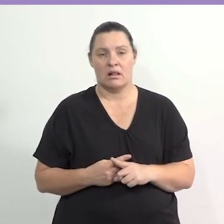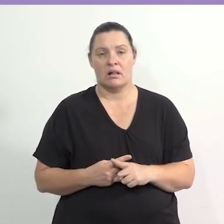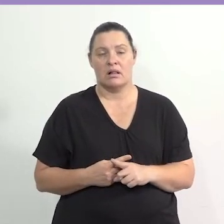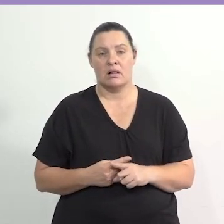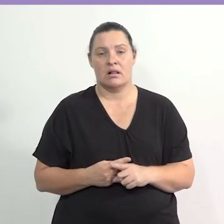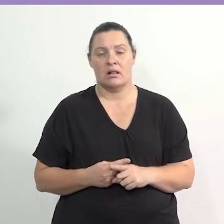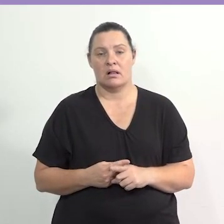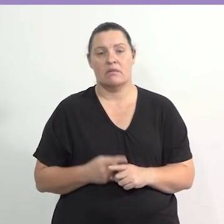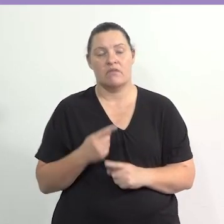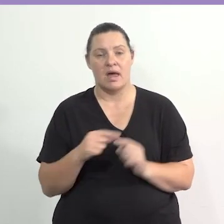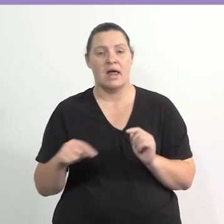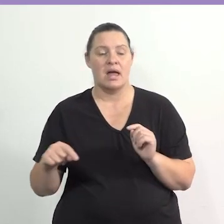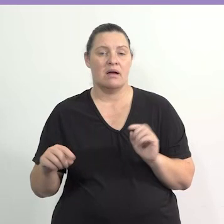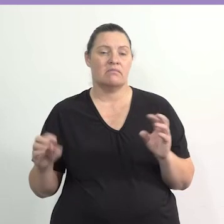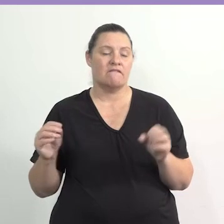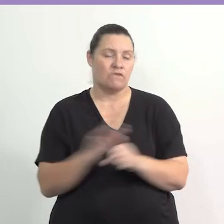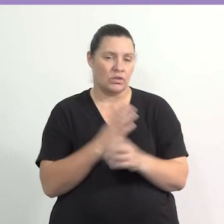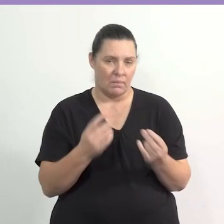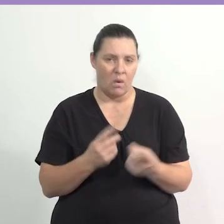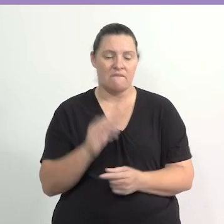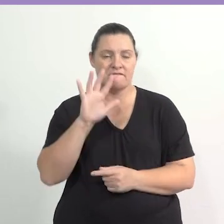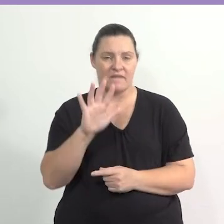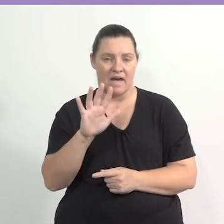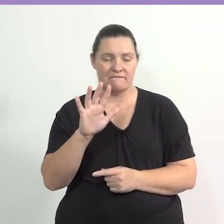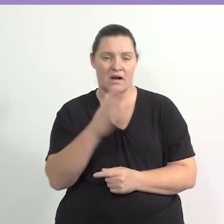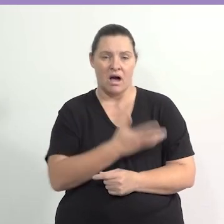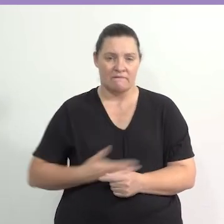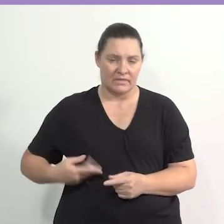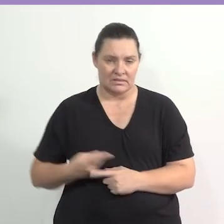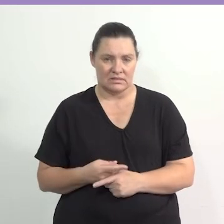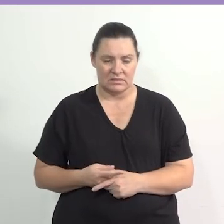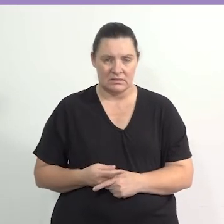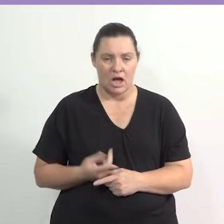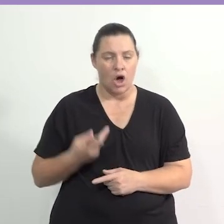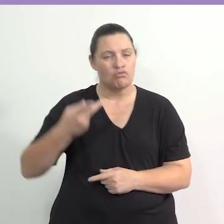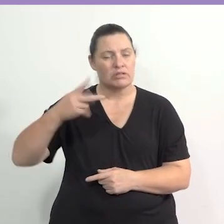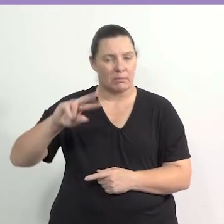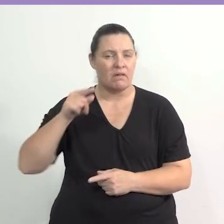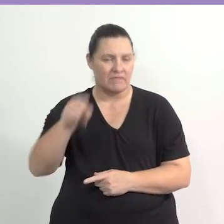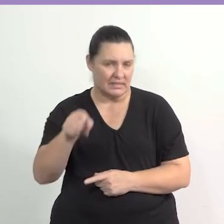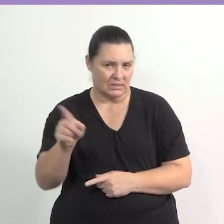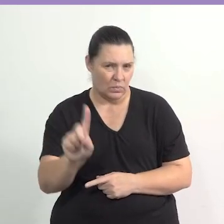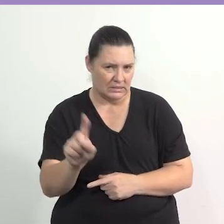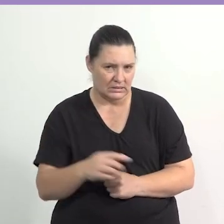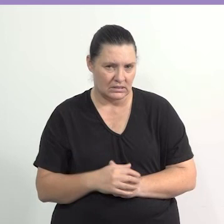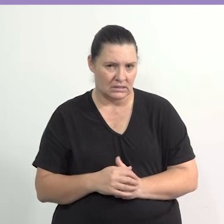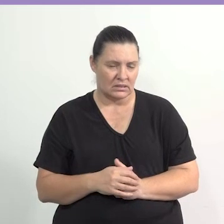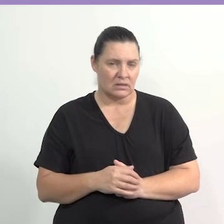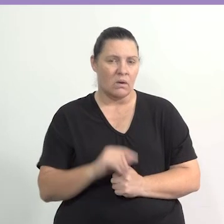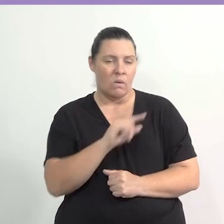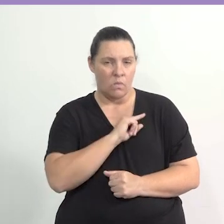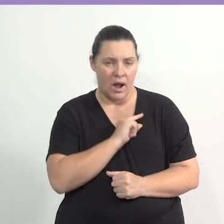of a negative 5 halves. So if I have 5 halves, what do you think the reciprocal of that will